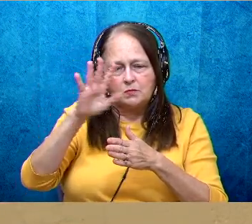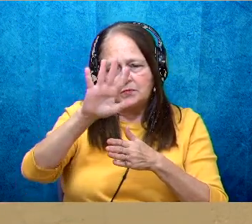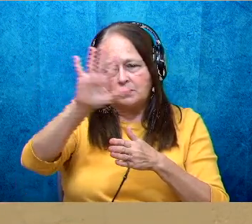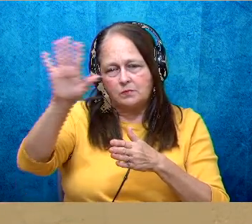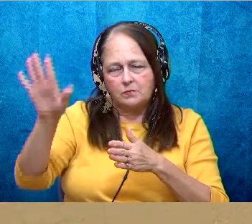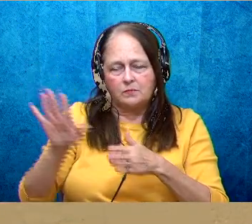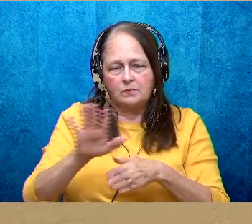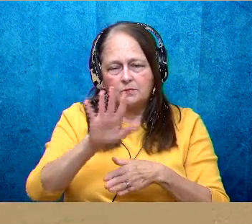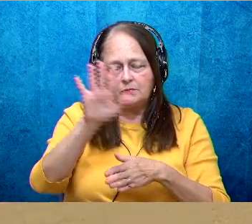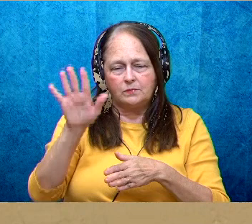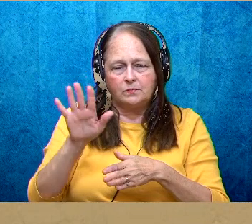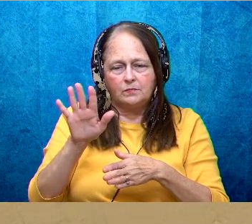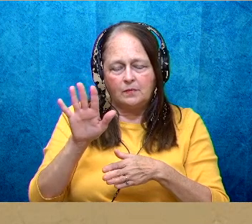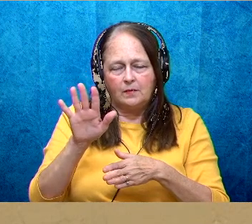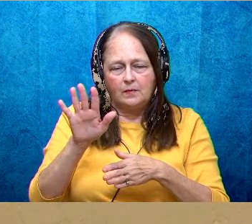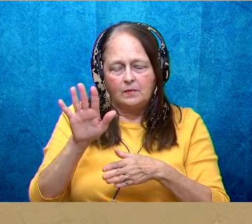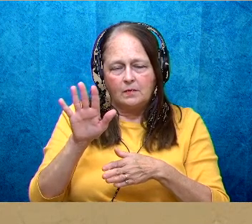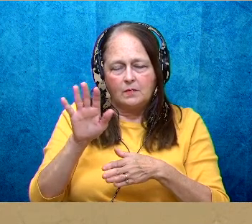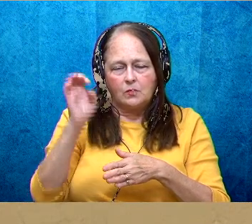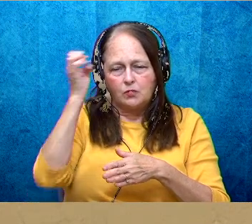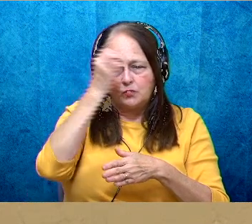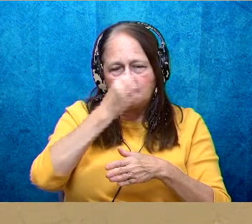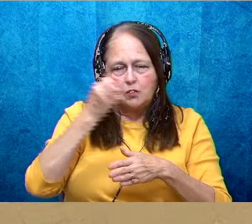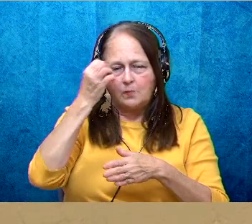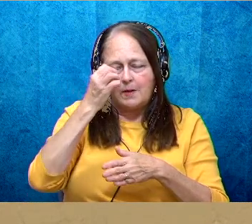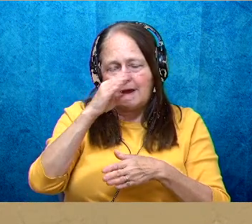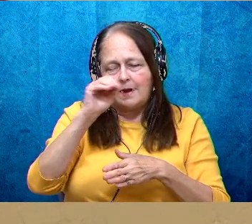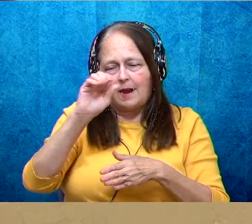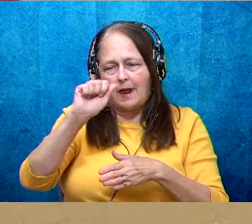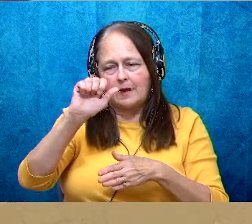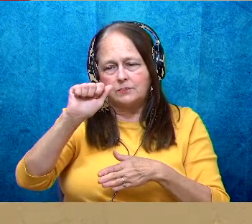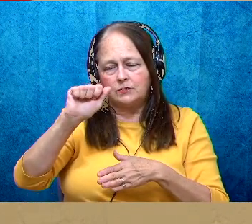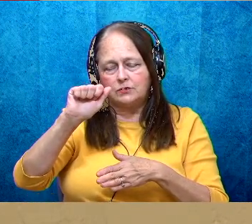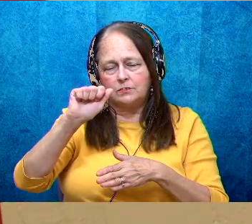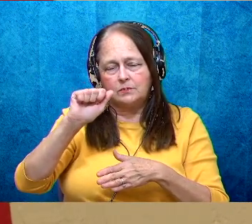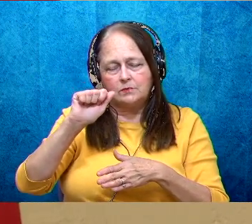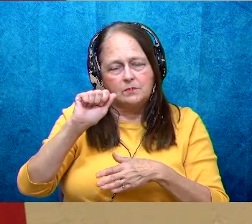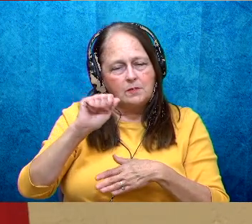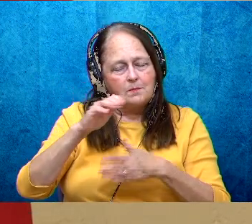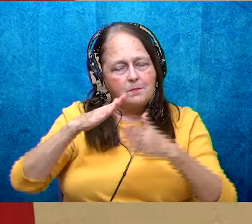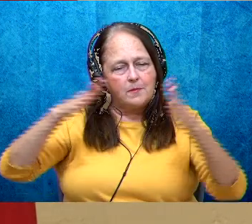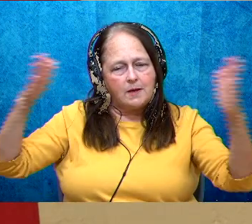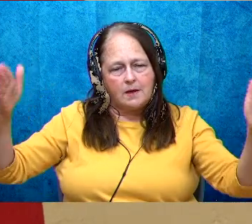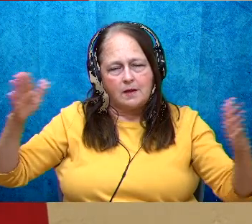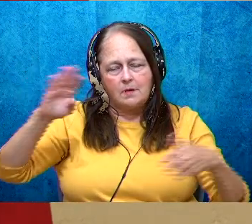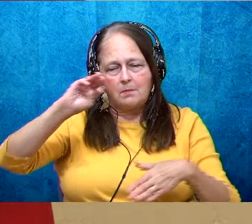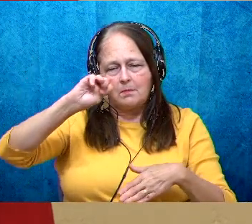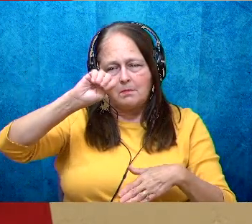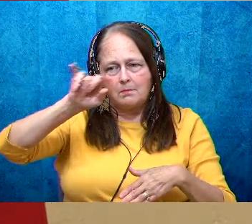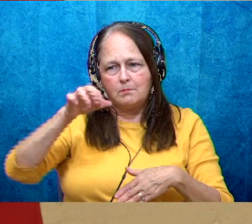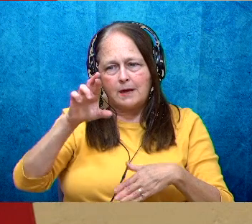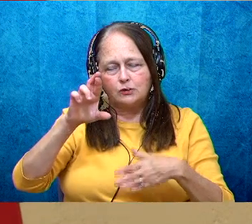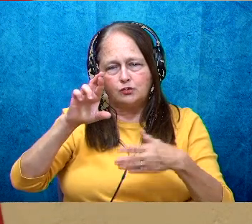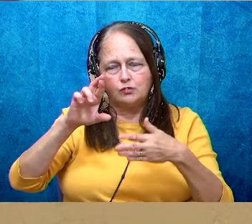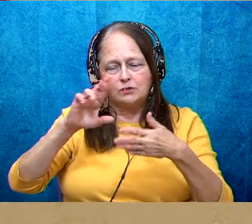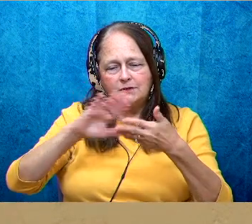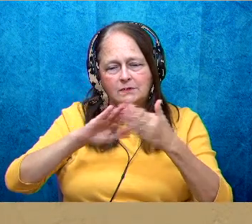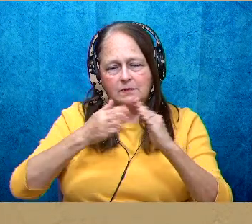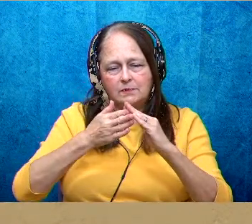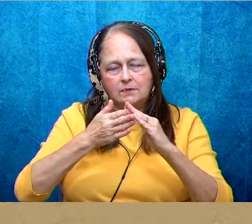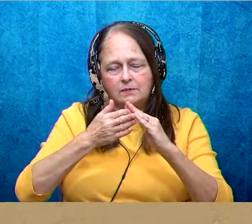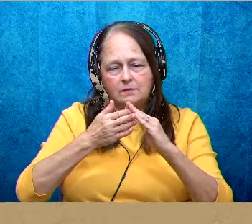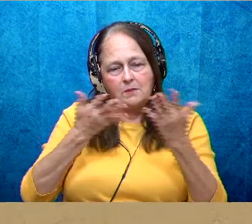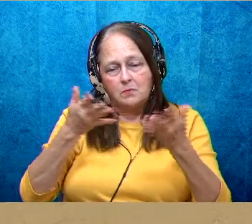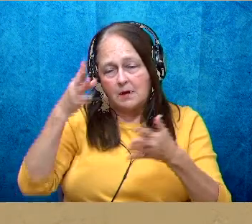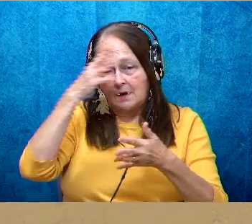now we are somewhere between Europe and Asia, and this is a major city. I can know that some of you have